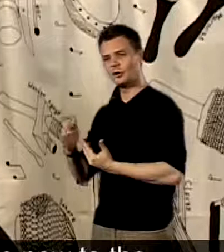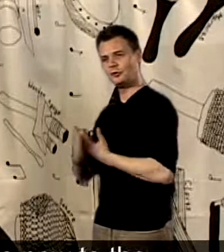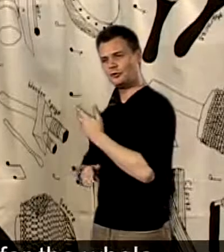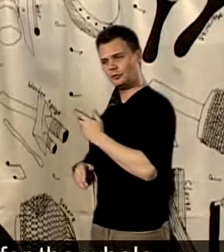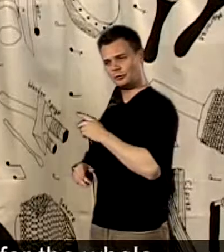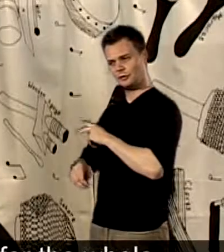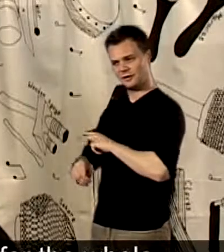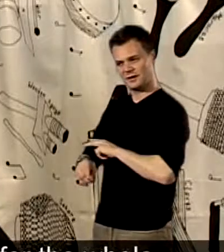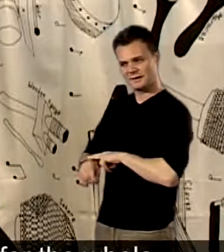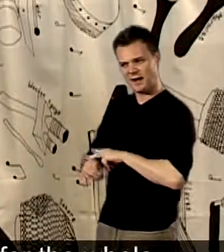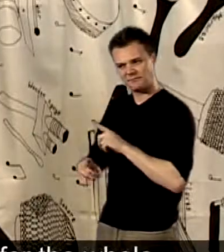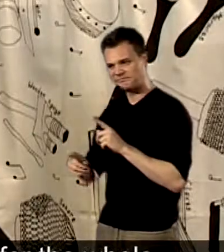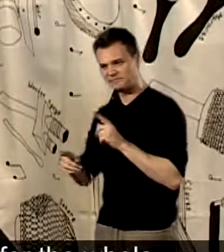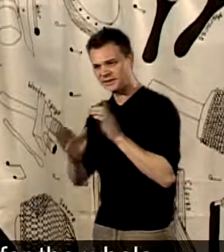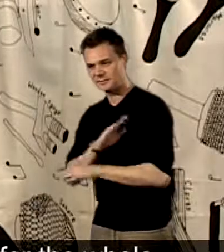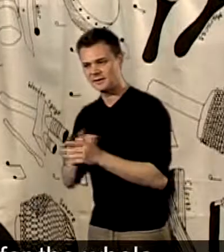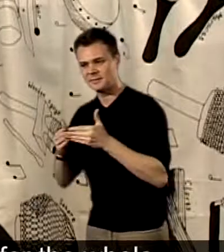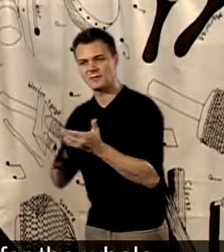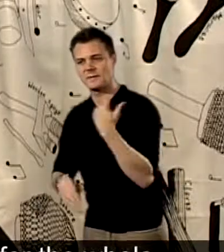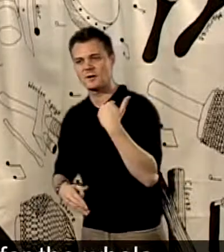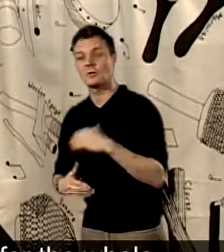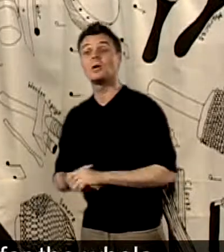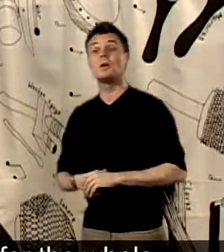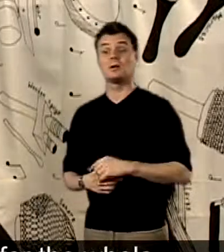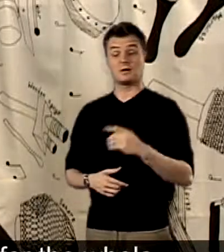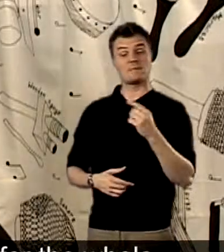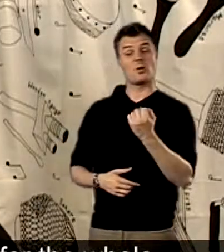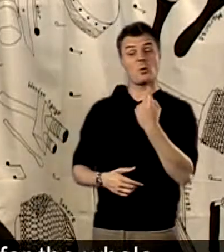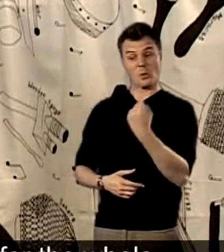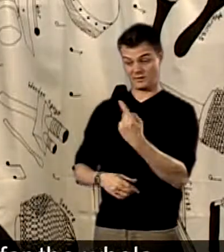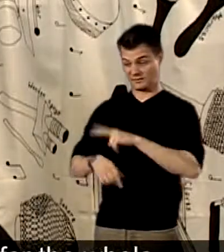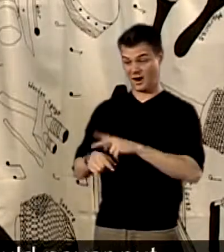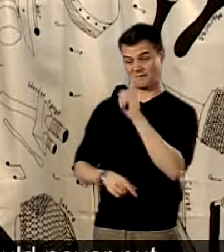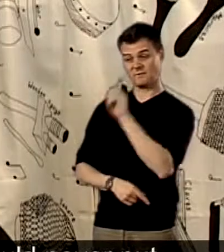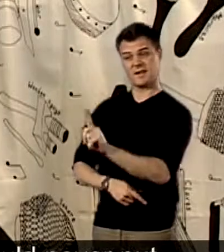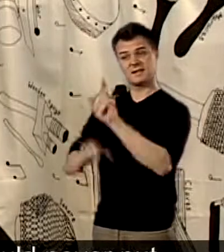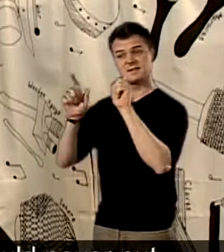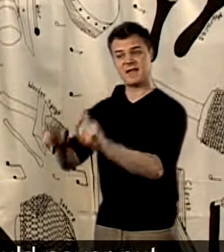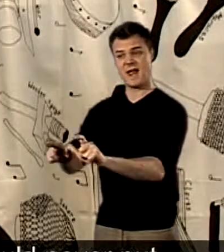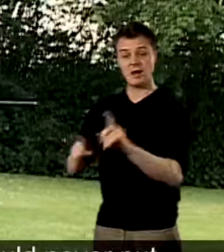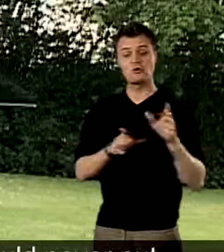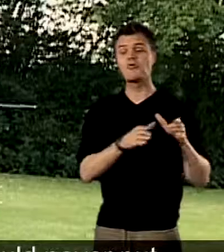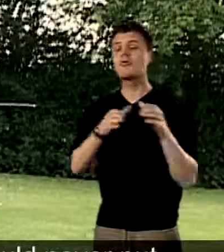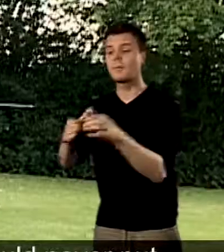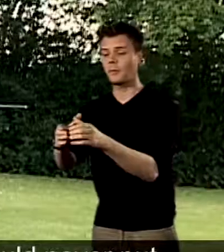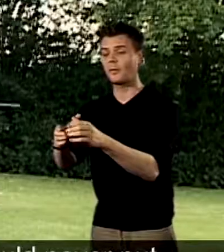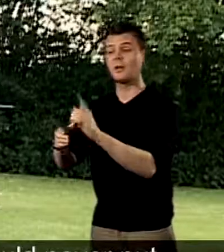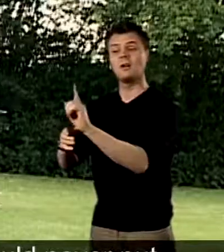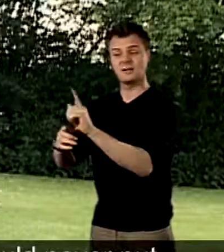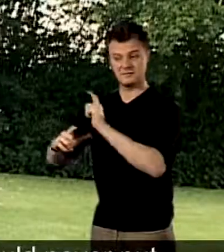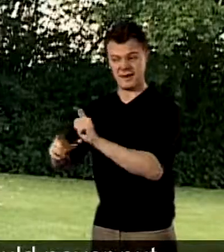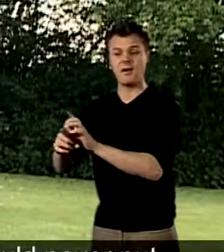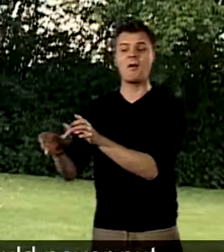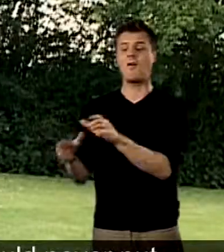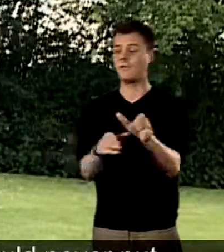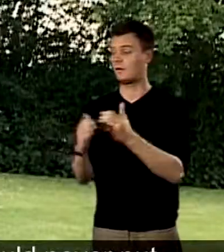things like often we have one member of staff who stays for the whole week. So there's a kind of transition from one group to the next group. We would never put a